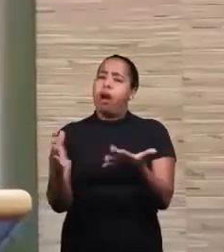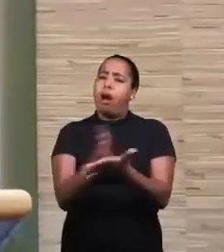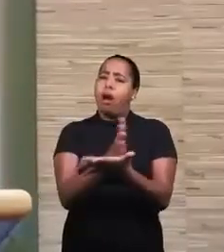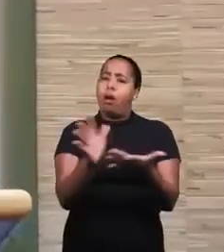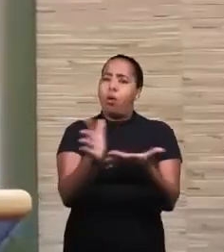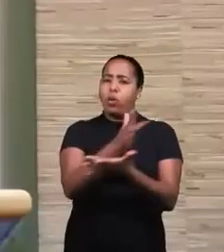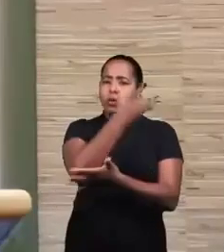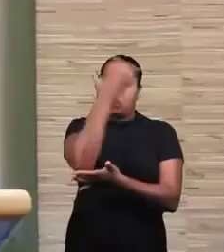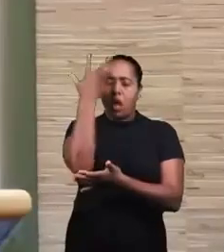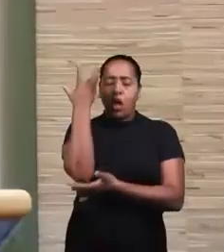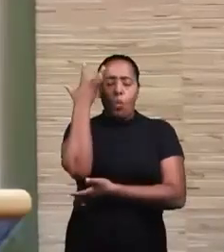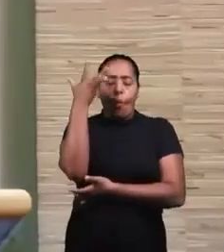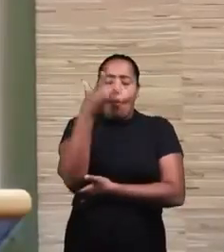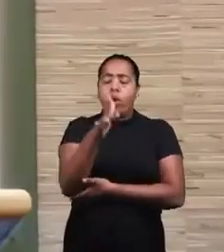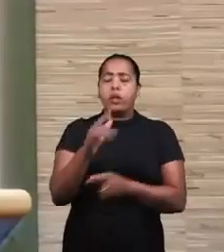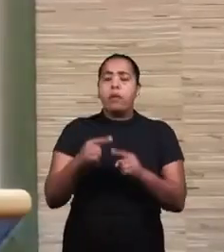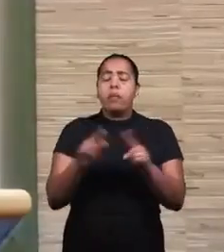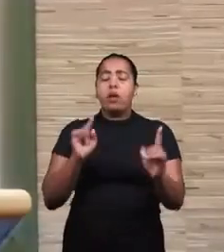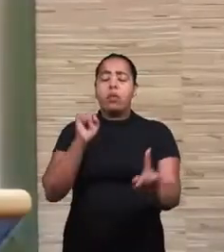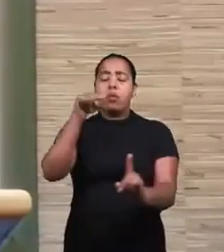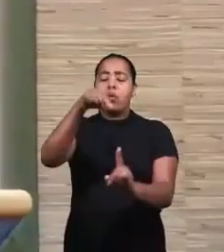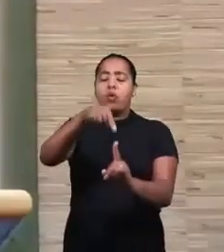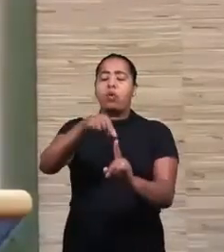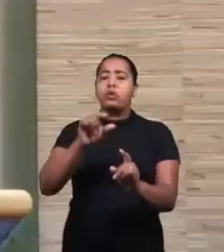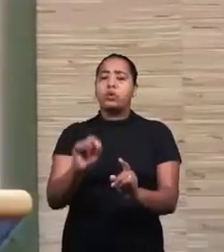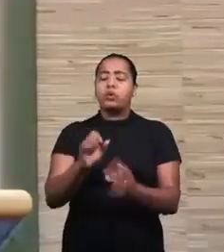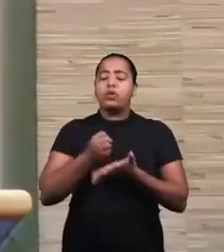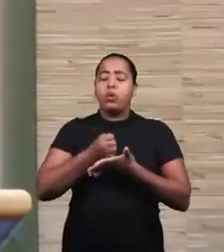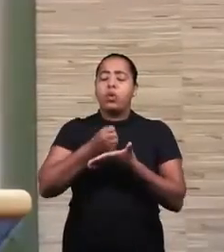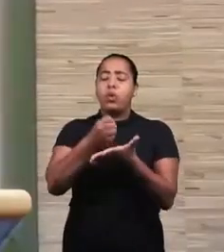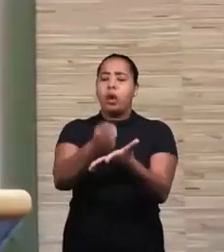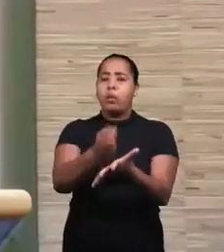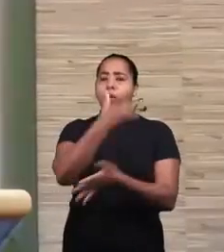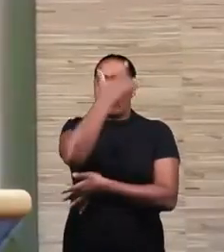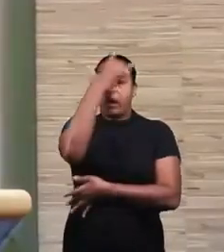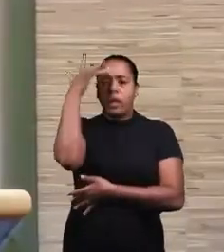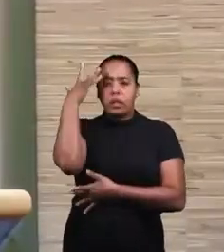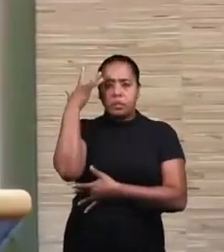promote assistance to the brethren who are in need.